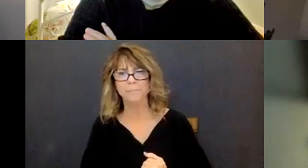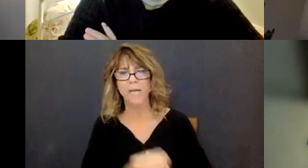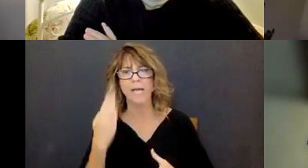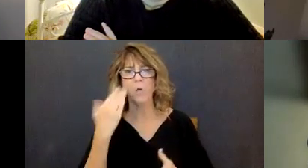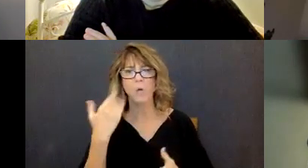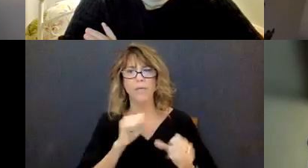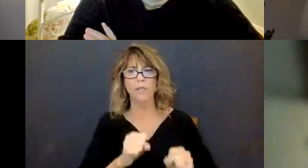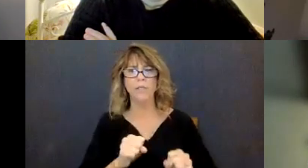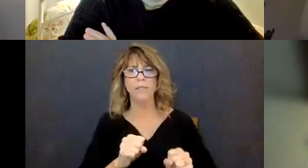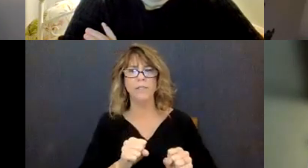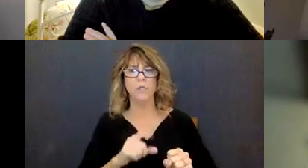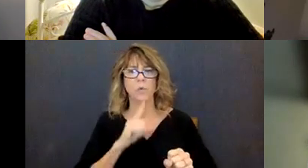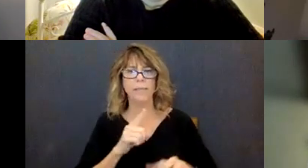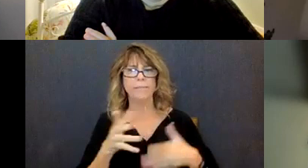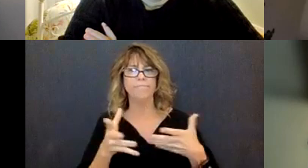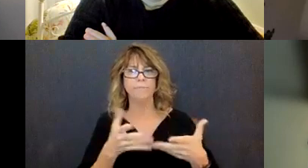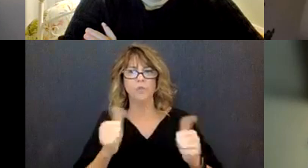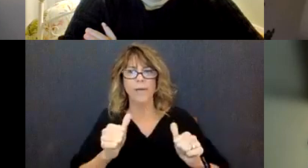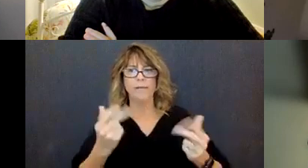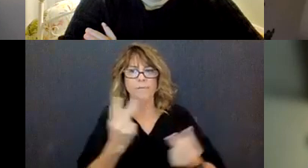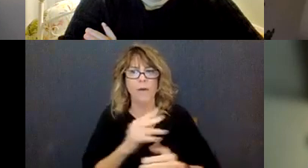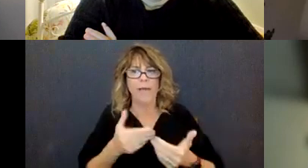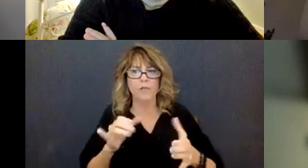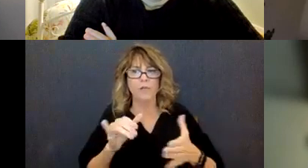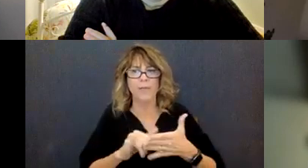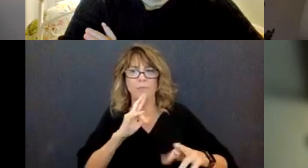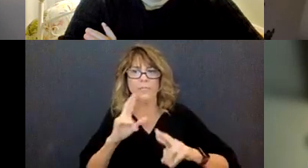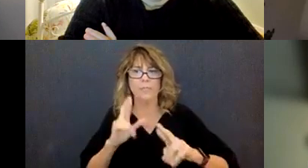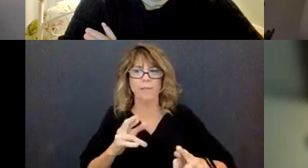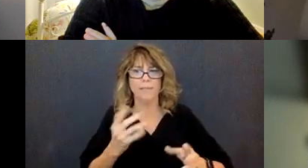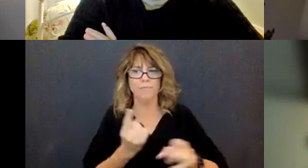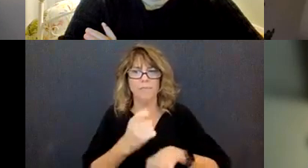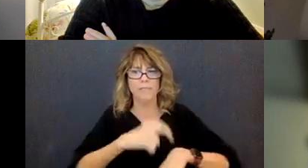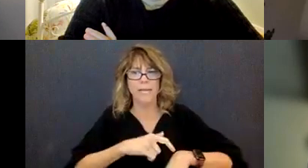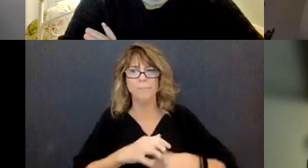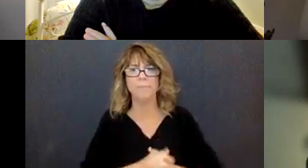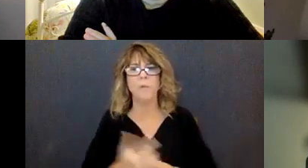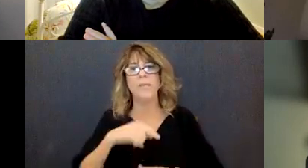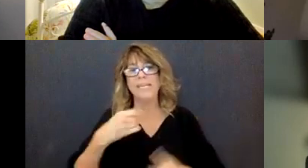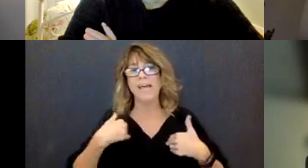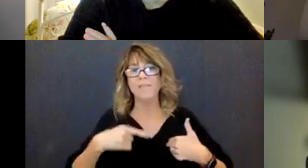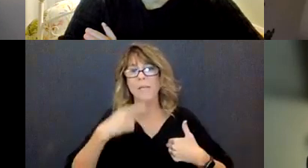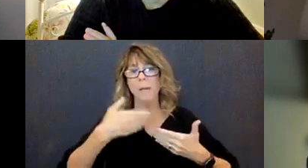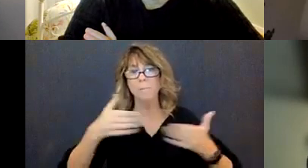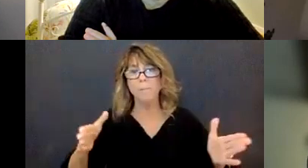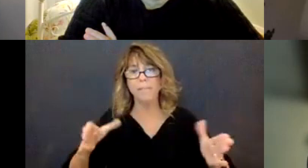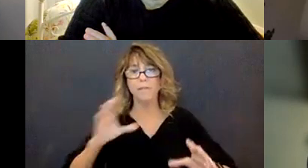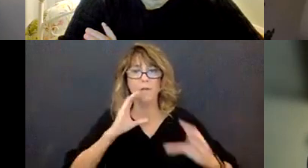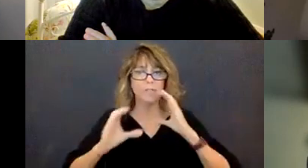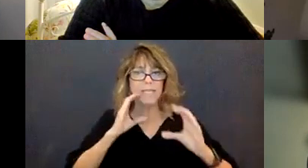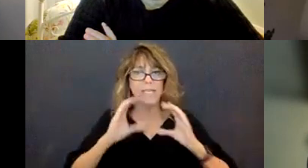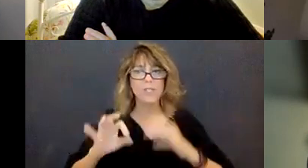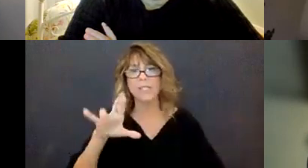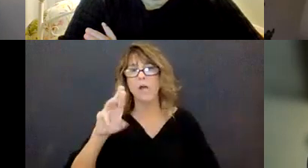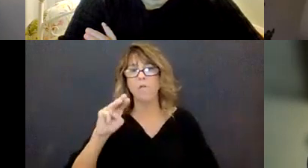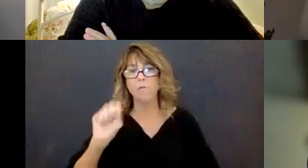response, all kinds of things. So I think really what next steps are is that we need to have some very public conversations, some forums, and invite those